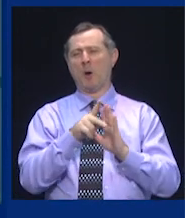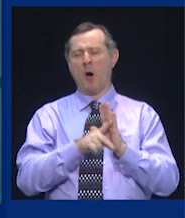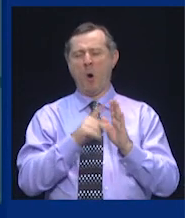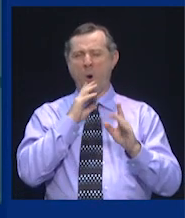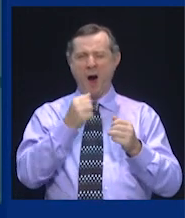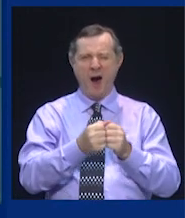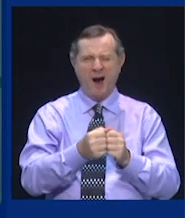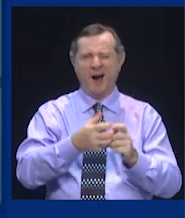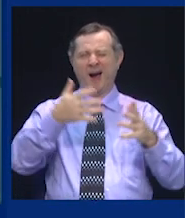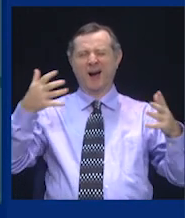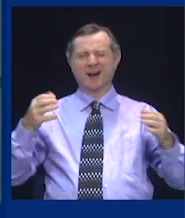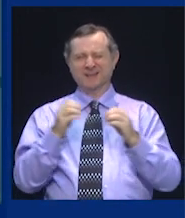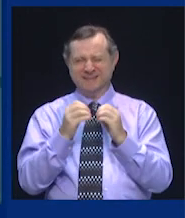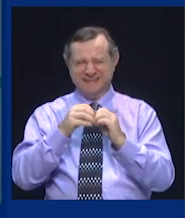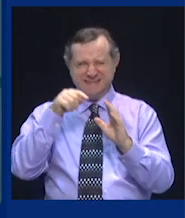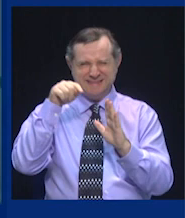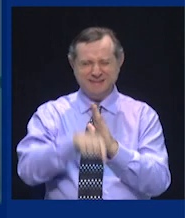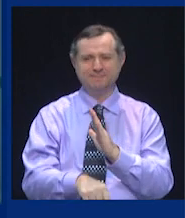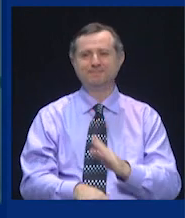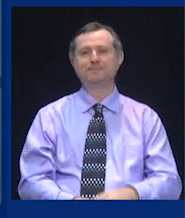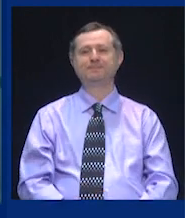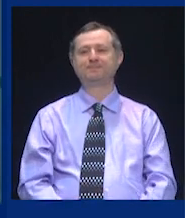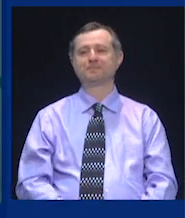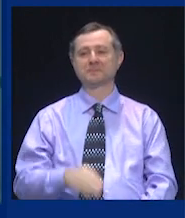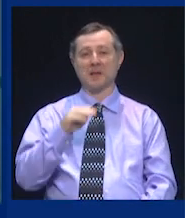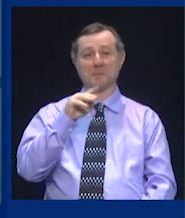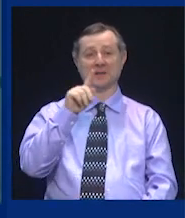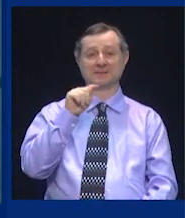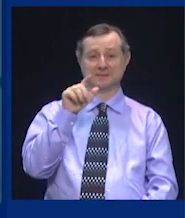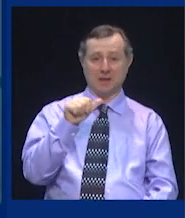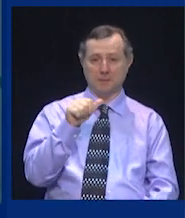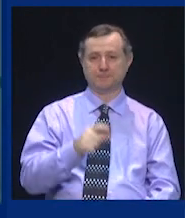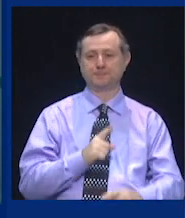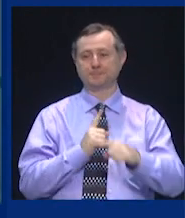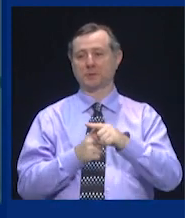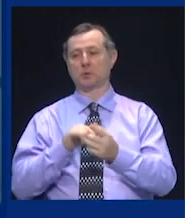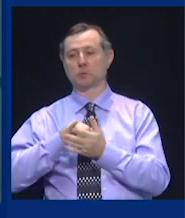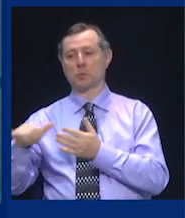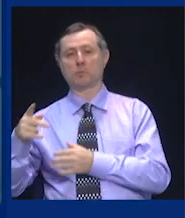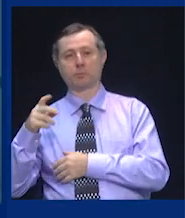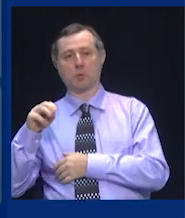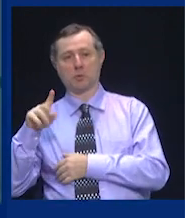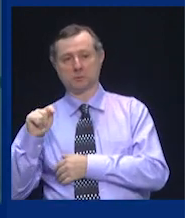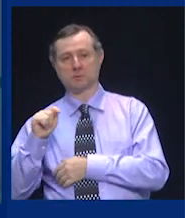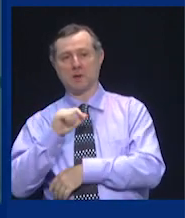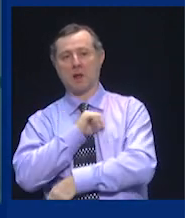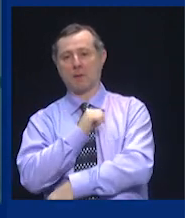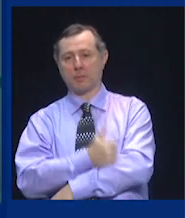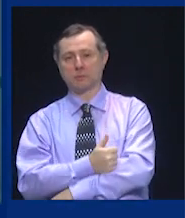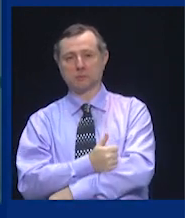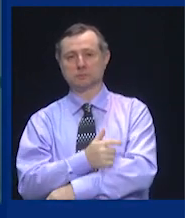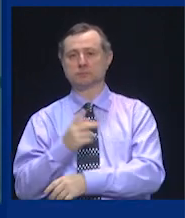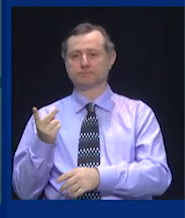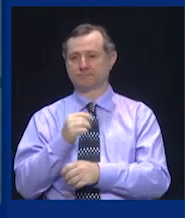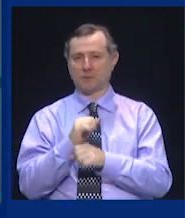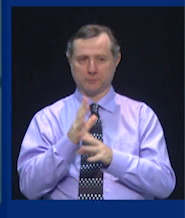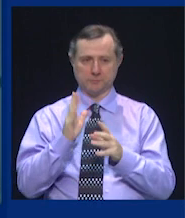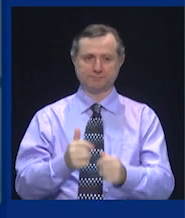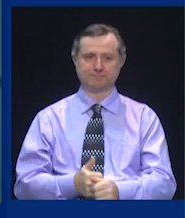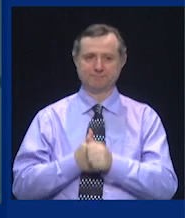Today, the MTA, Port Authority, thank you very much, are adopting that